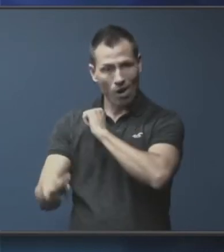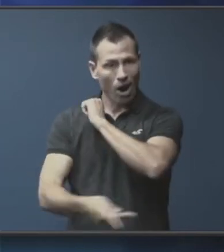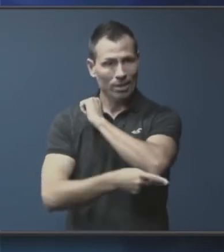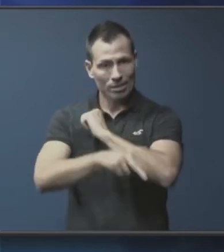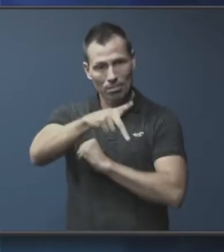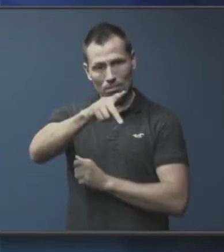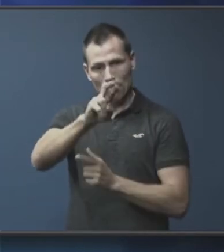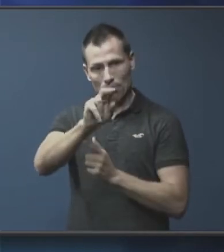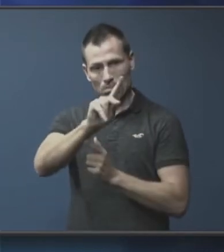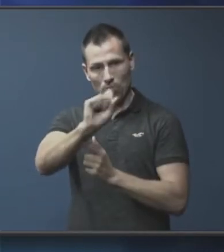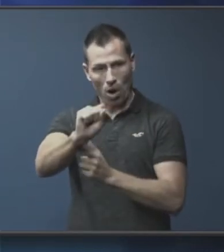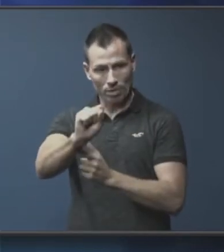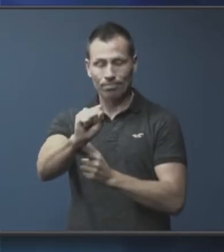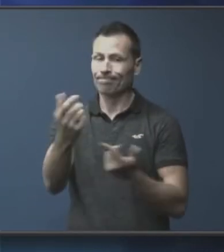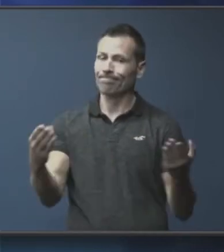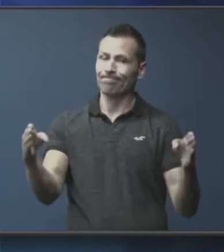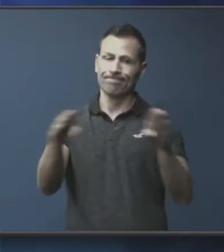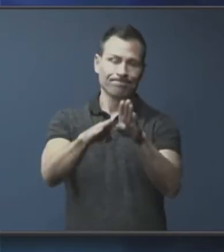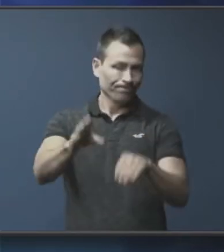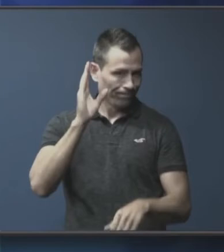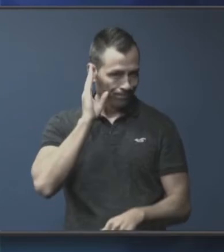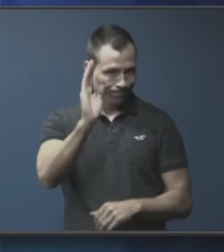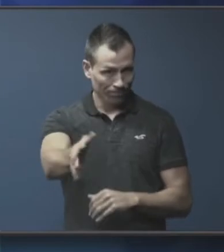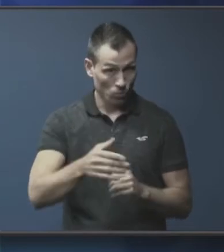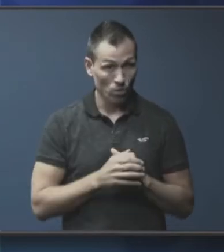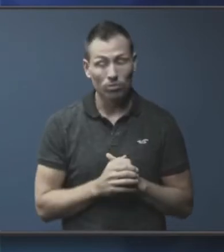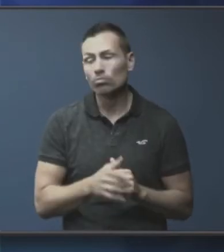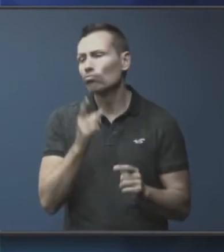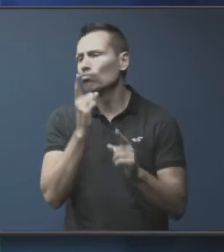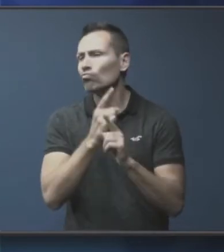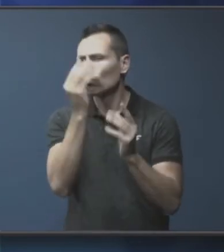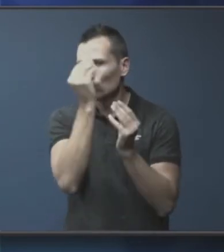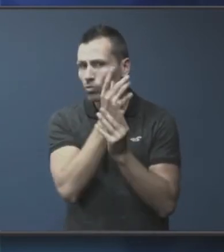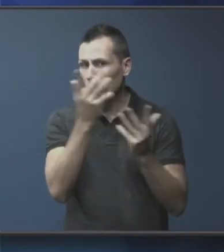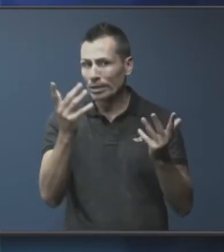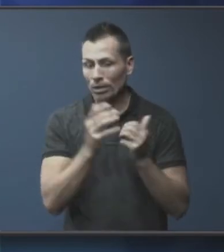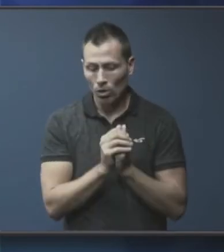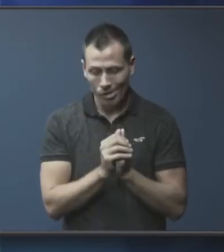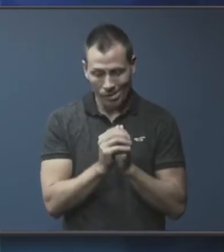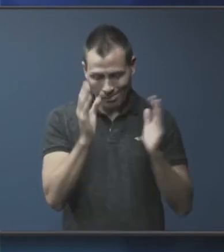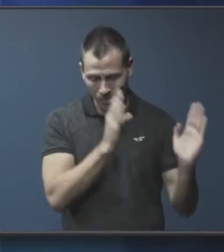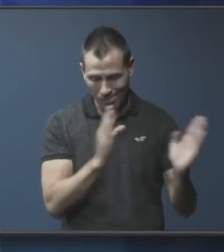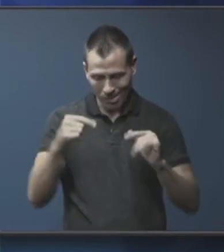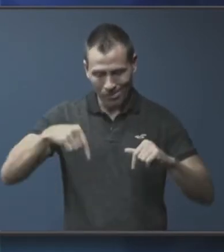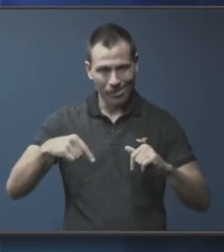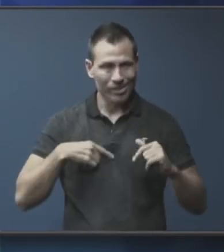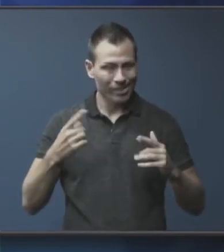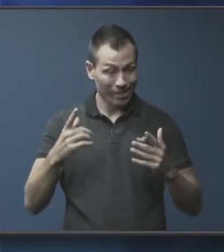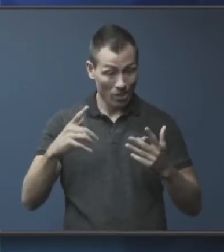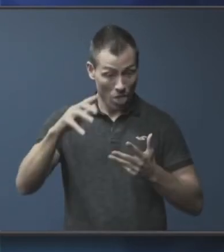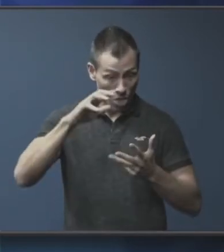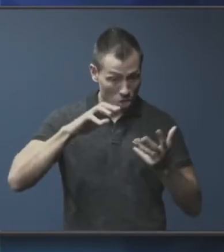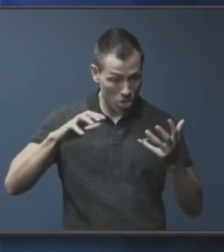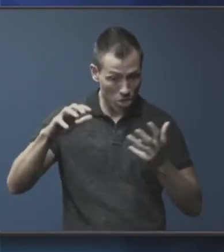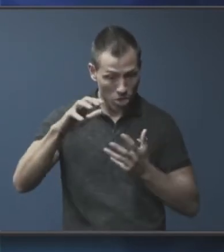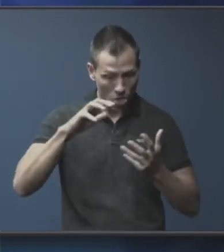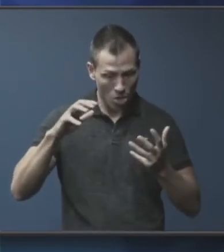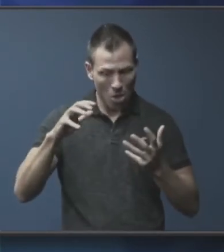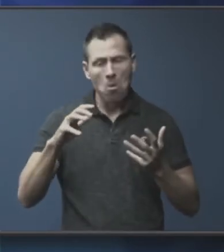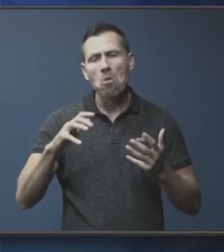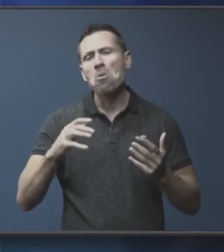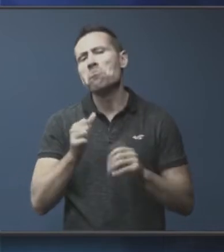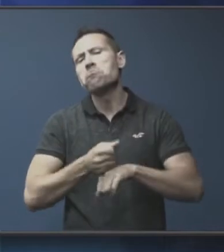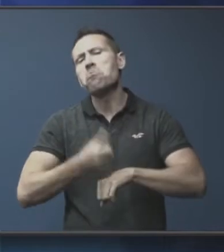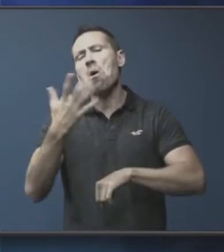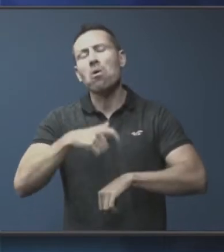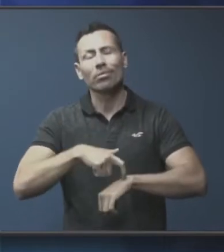preparation for this storm is not a waste. It's important for future storms. We are still in hurricane season, and with that, I'd like